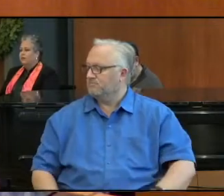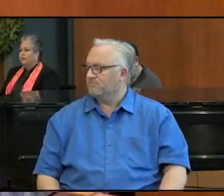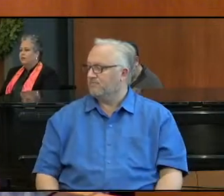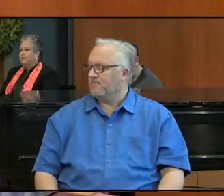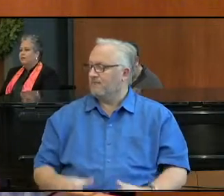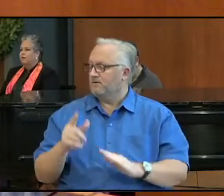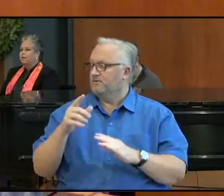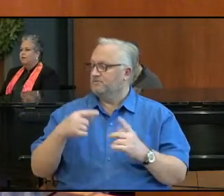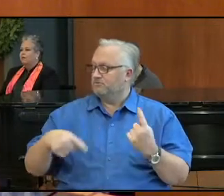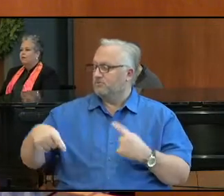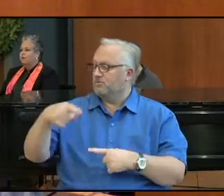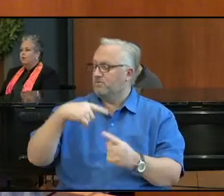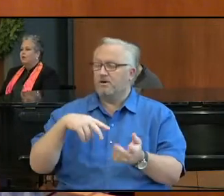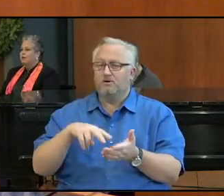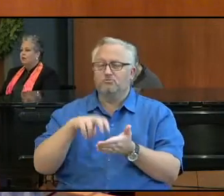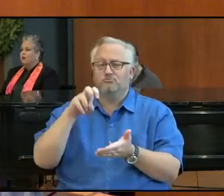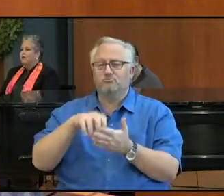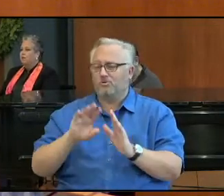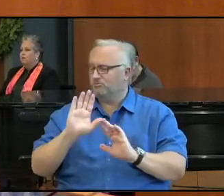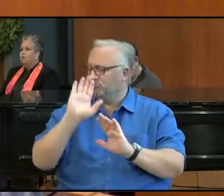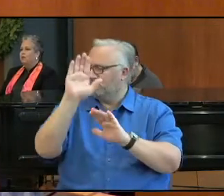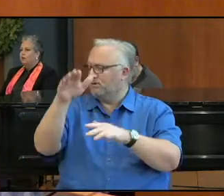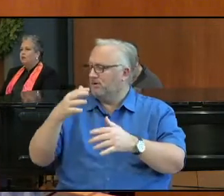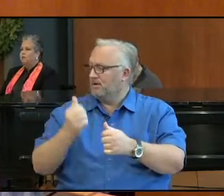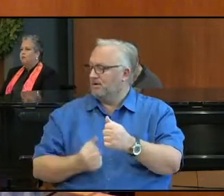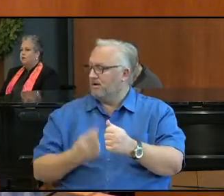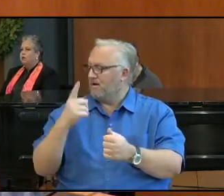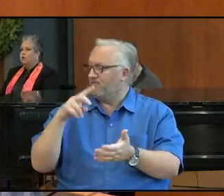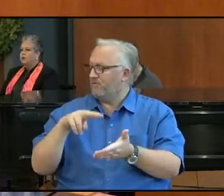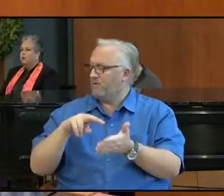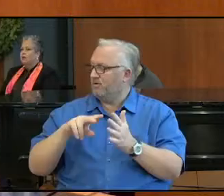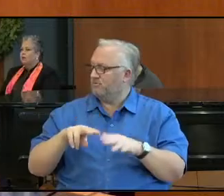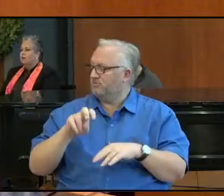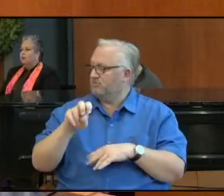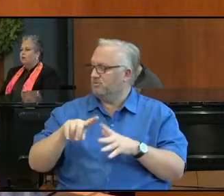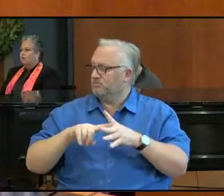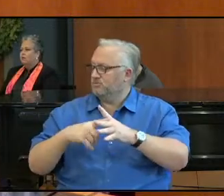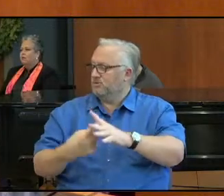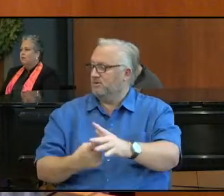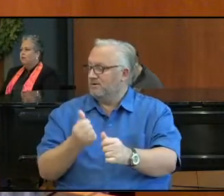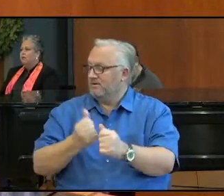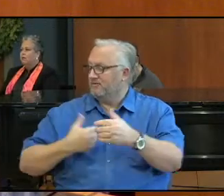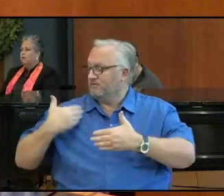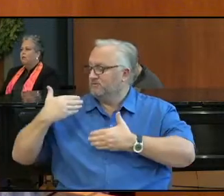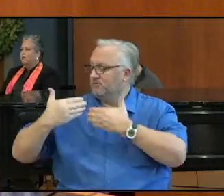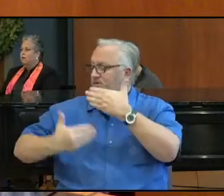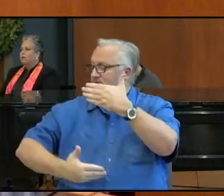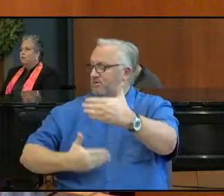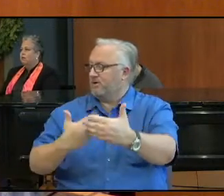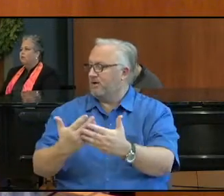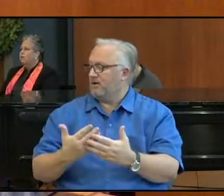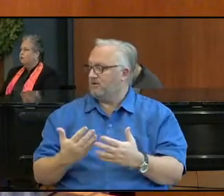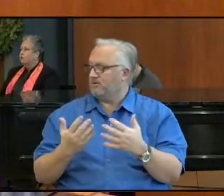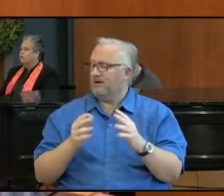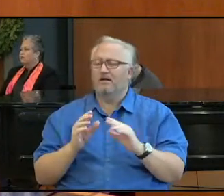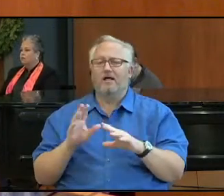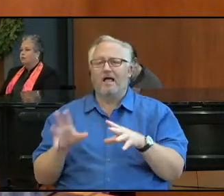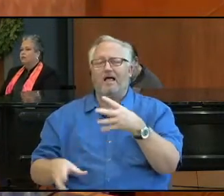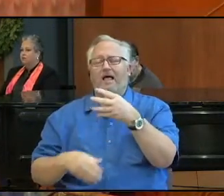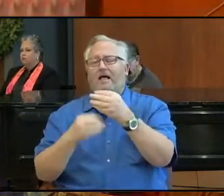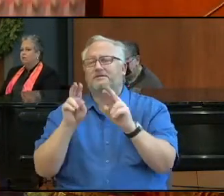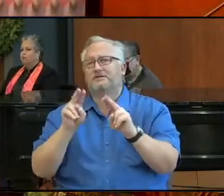It's a turnaround jump shot, it's everybody jump start, it's every generation throws a hero up the pop